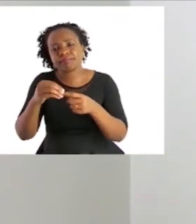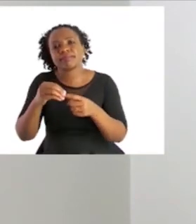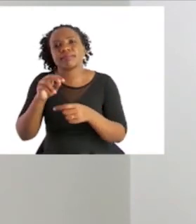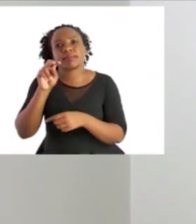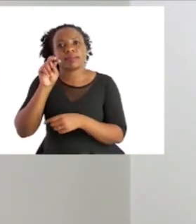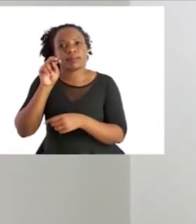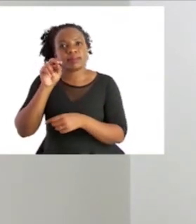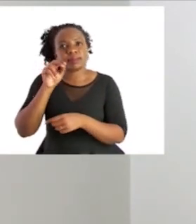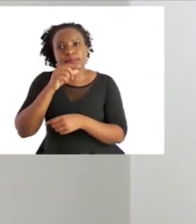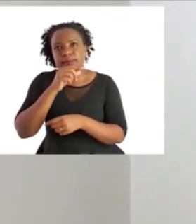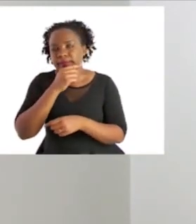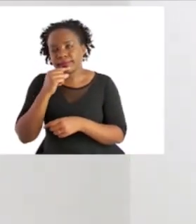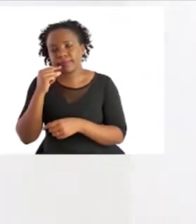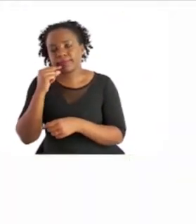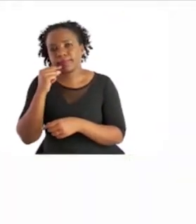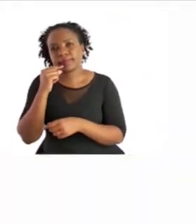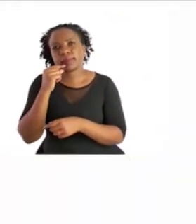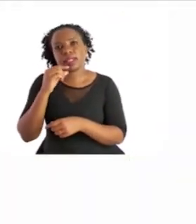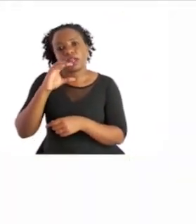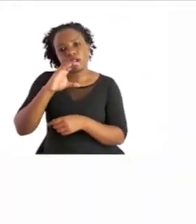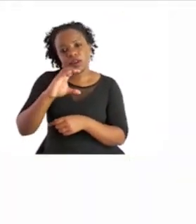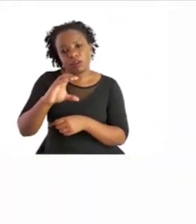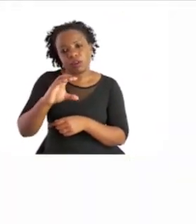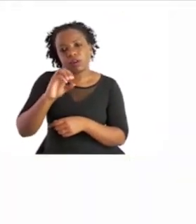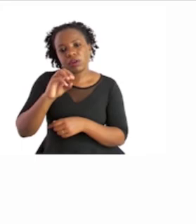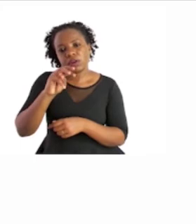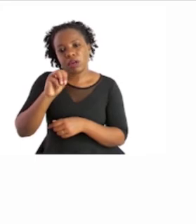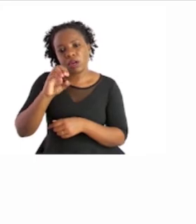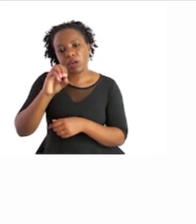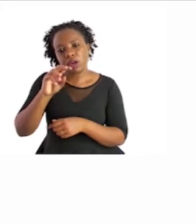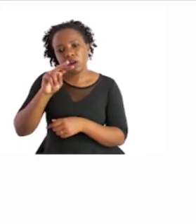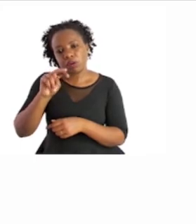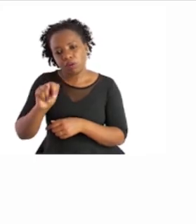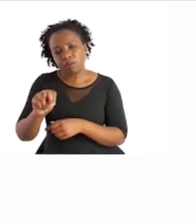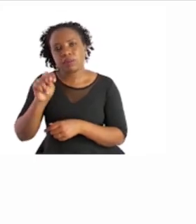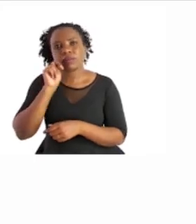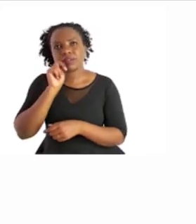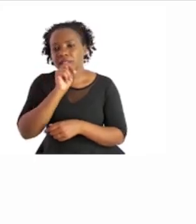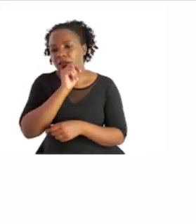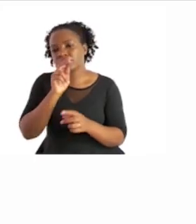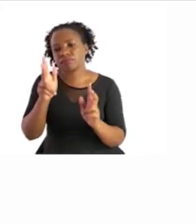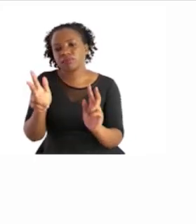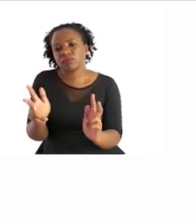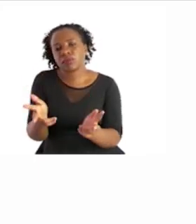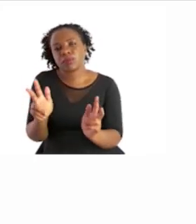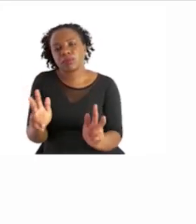while a common noun is just a name